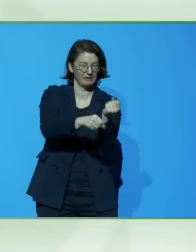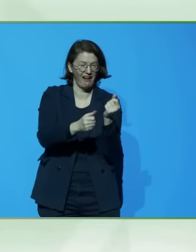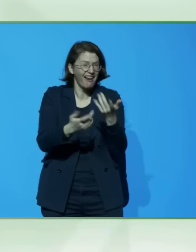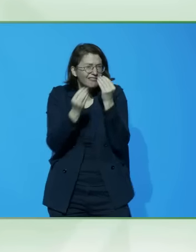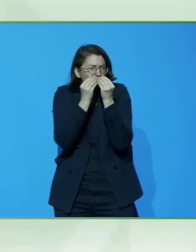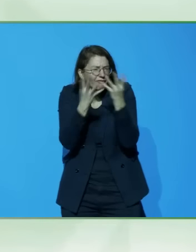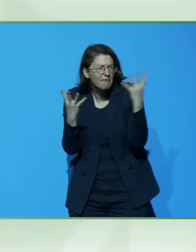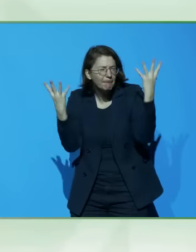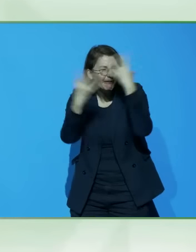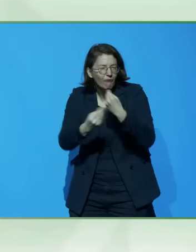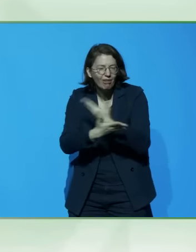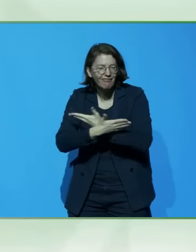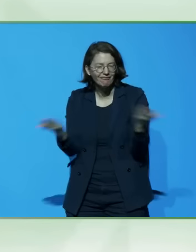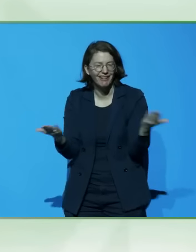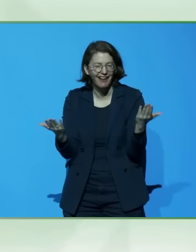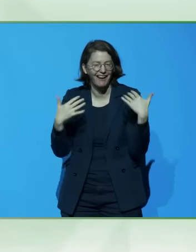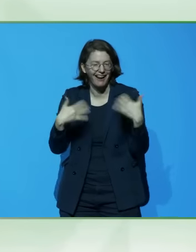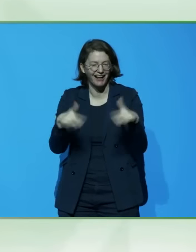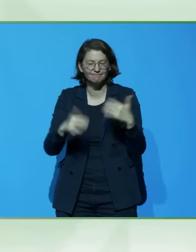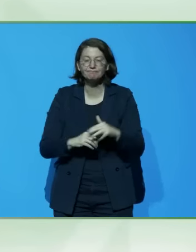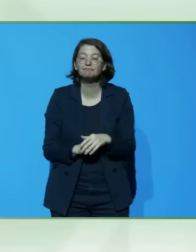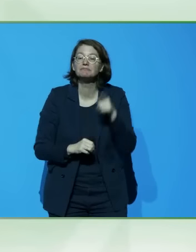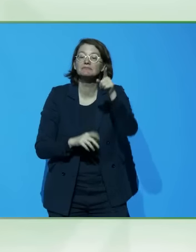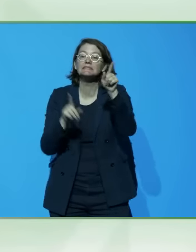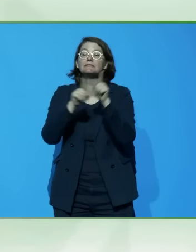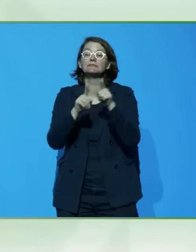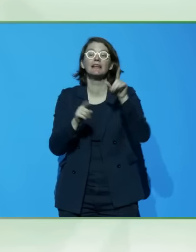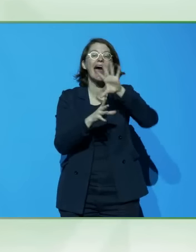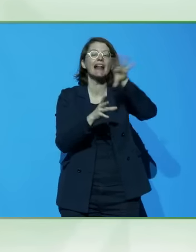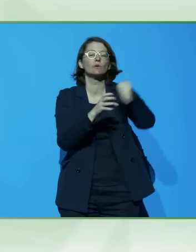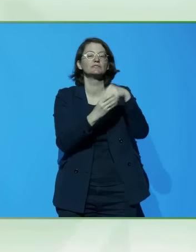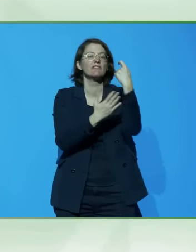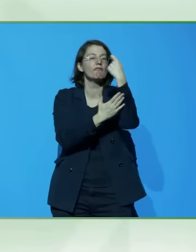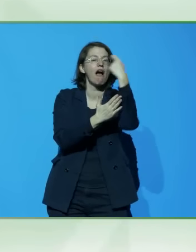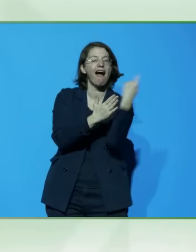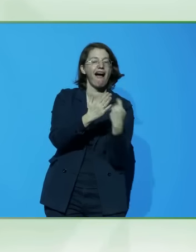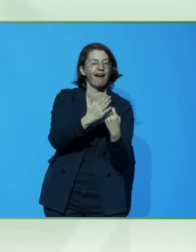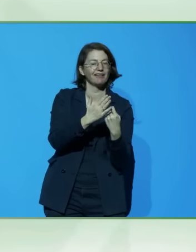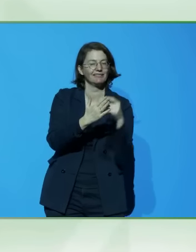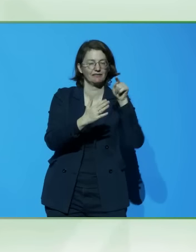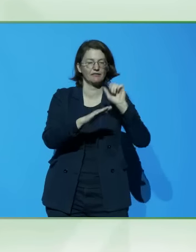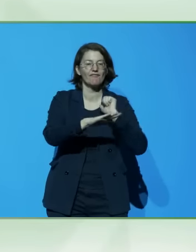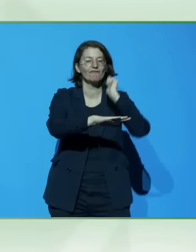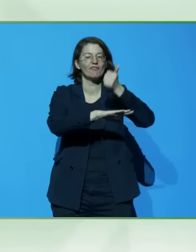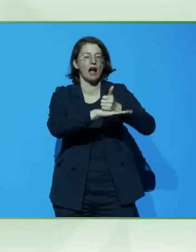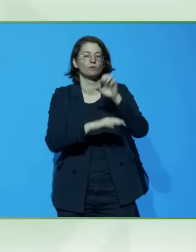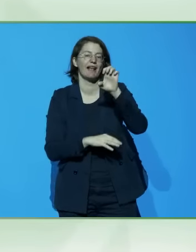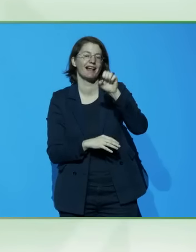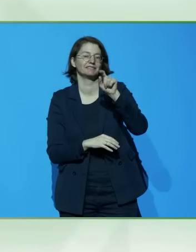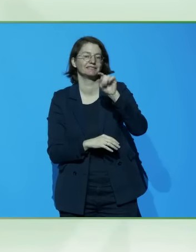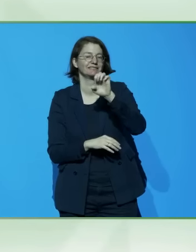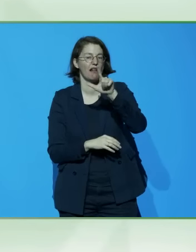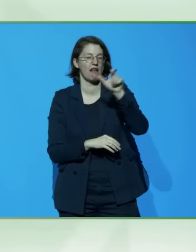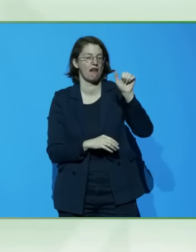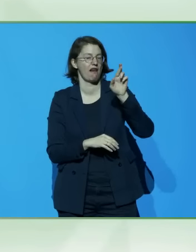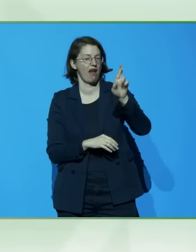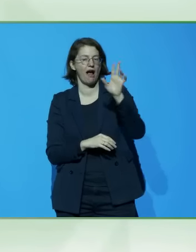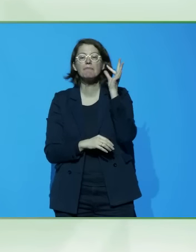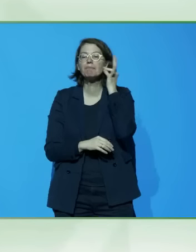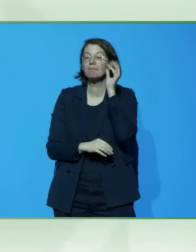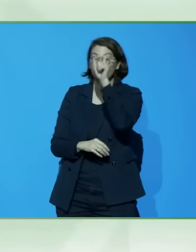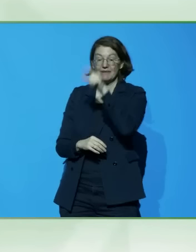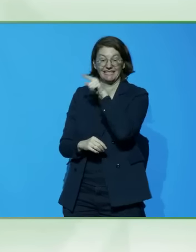camera? A couple, yes. If you go left outside of the room, you're going to see an